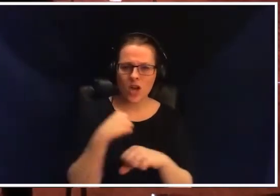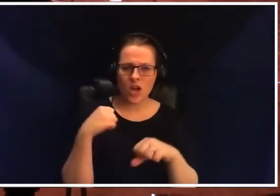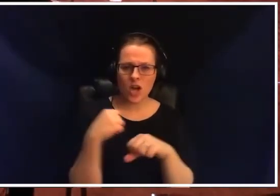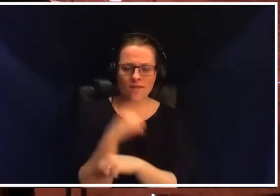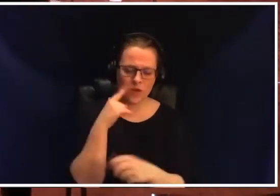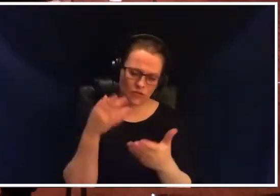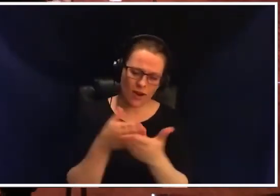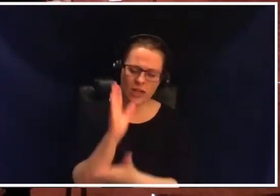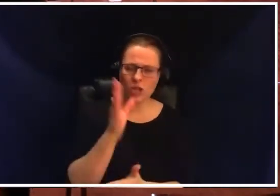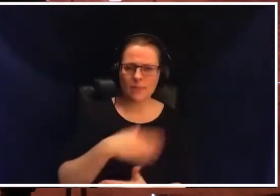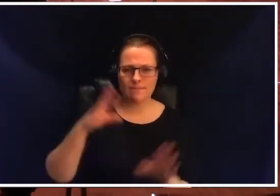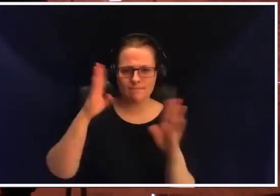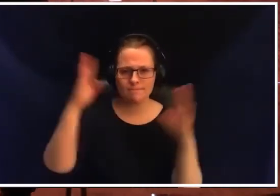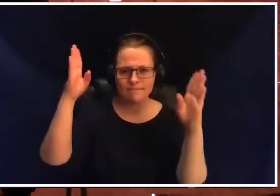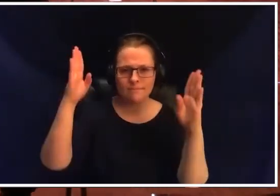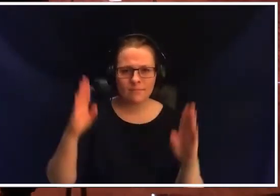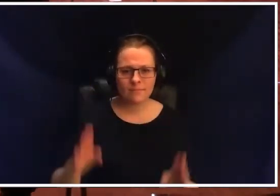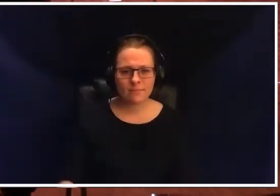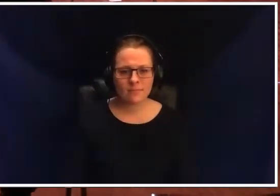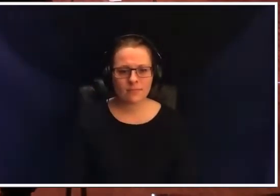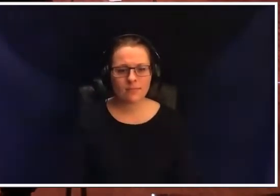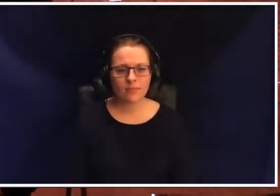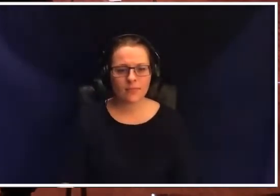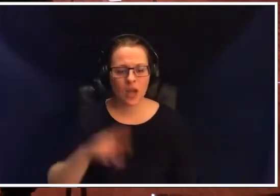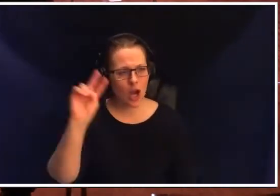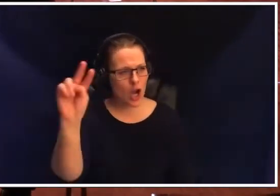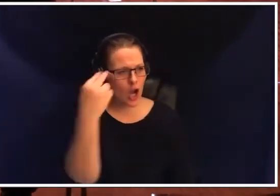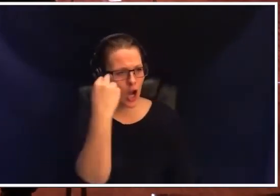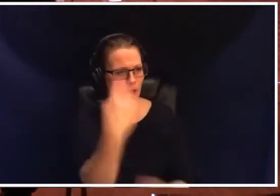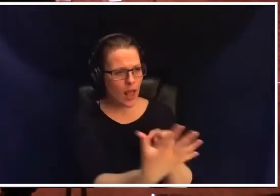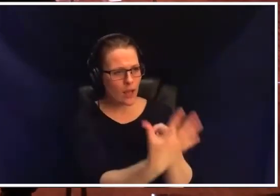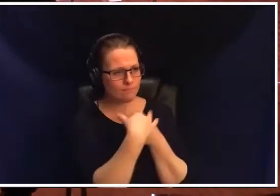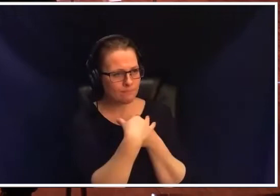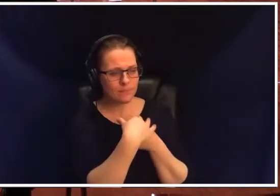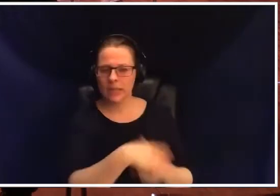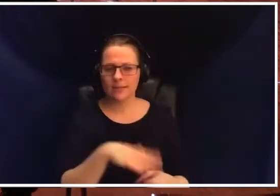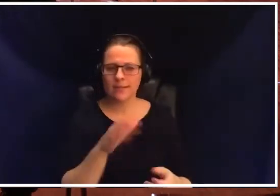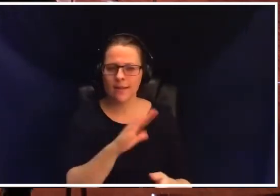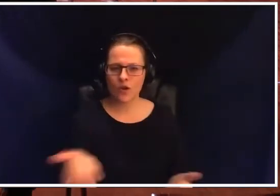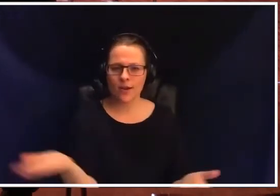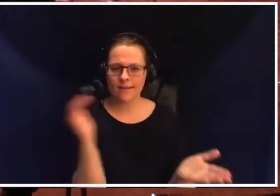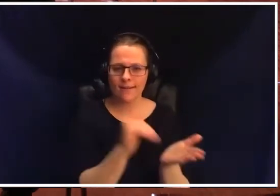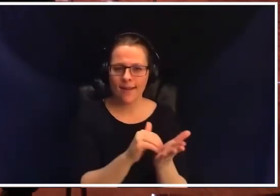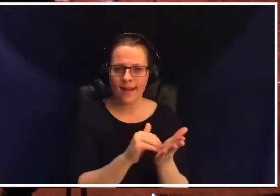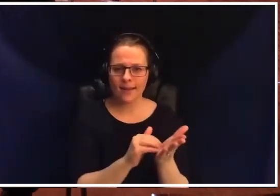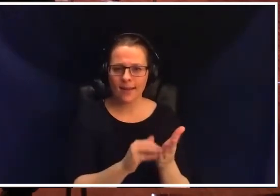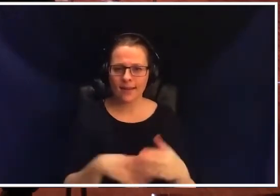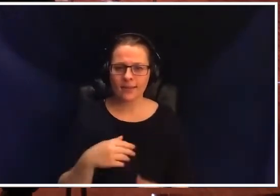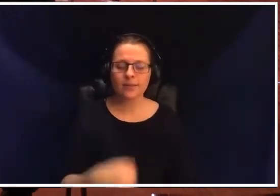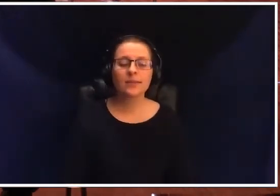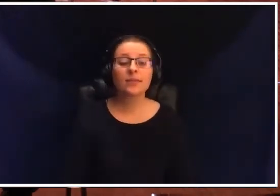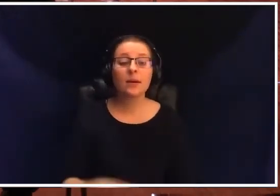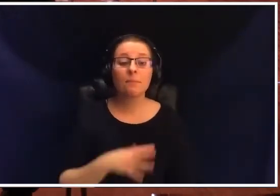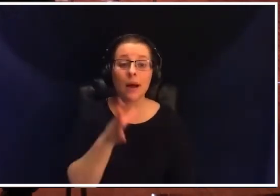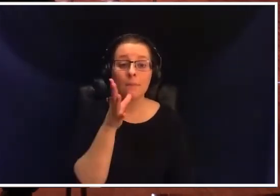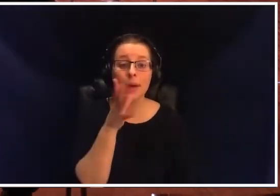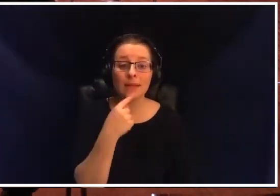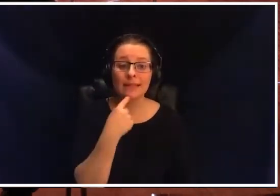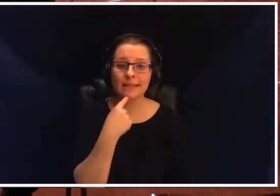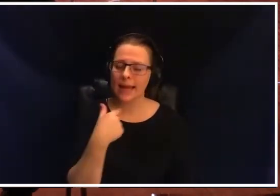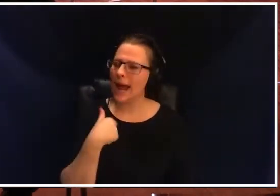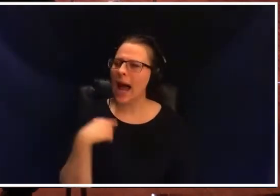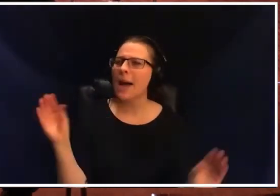again will the choke eat or slam. Will the people lead and never again will I doubt it when my mommy said I'm a miracle. Never again. Never